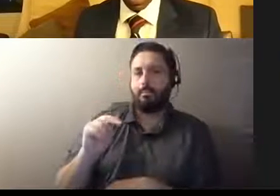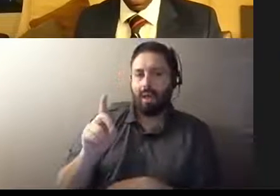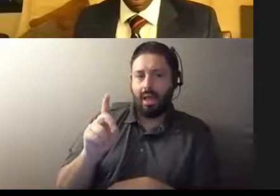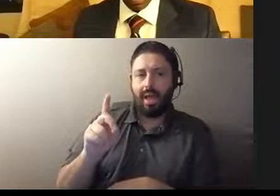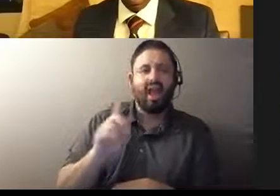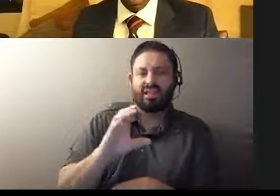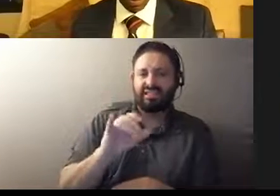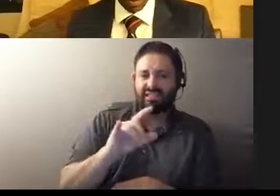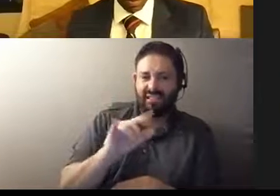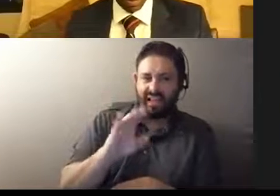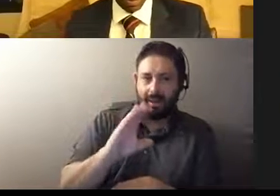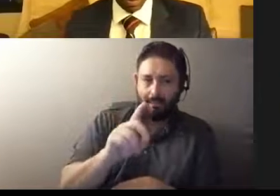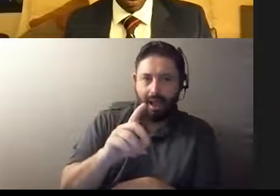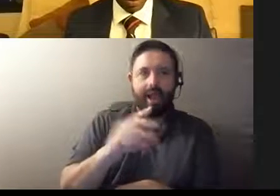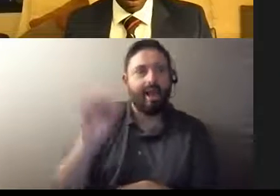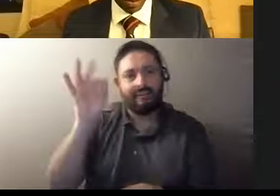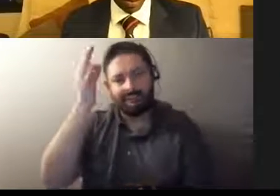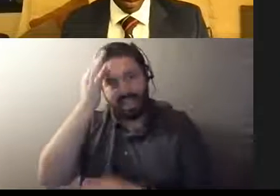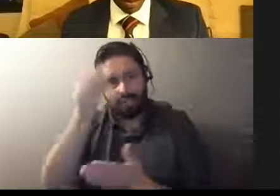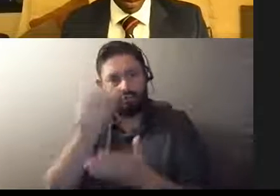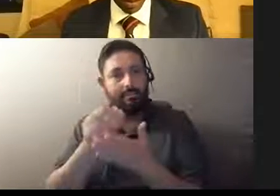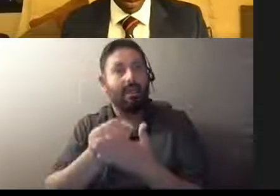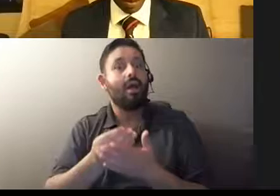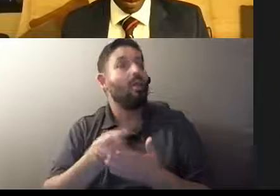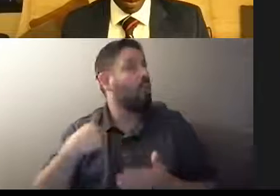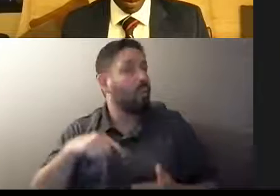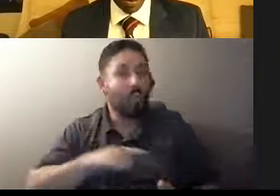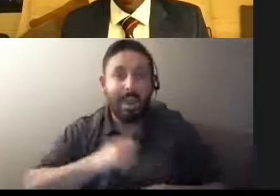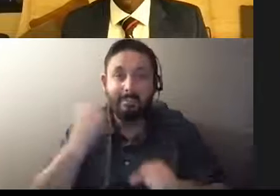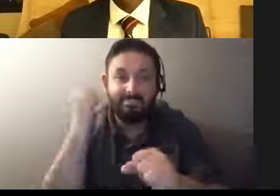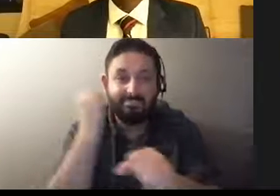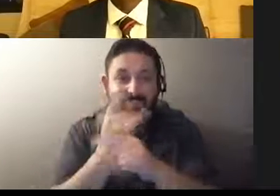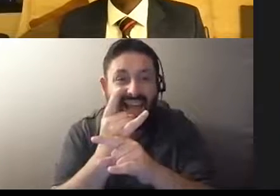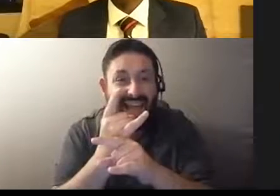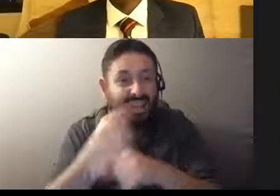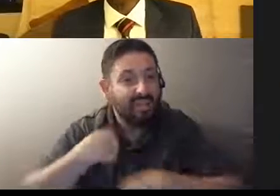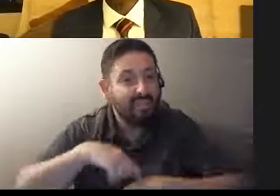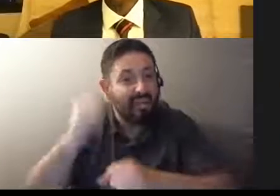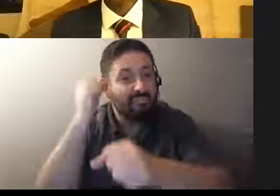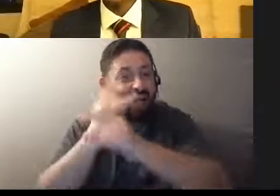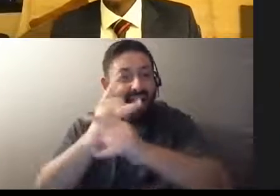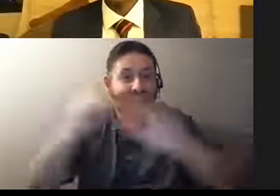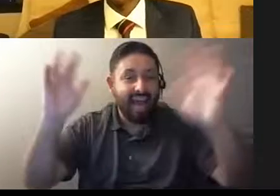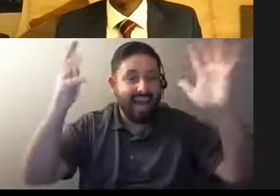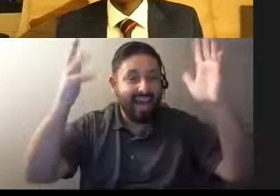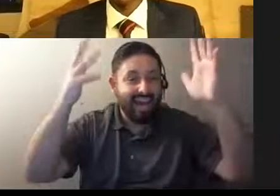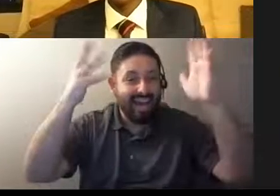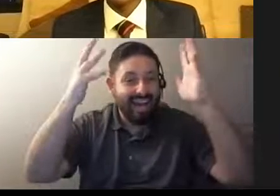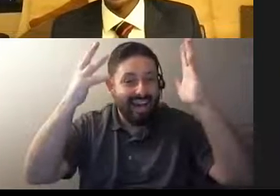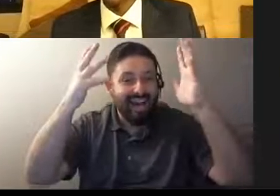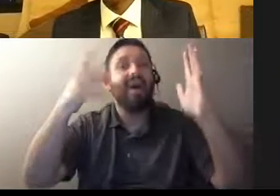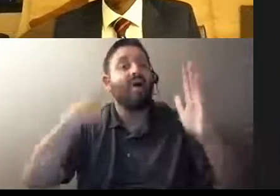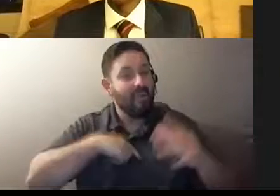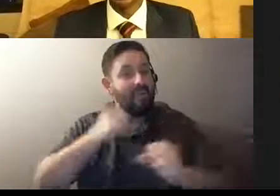well. Thank you, time. You guys, we did it. We did it. You did it. Yay, we